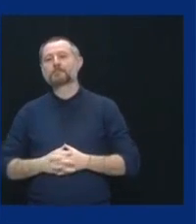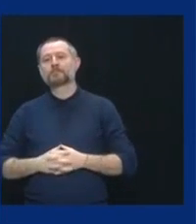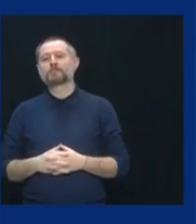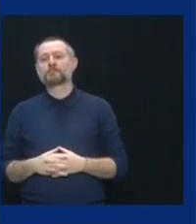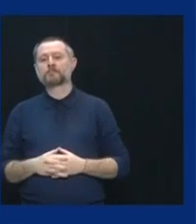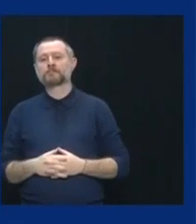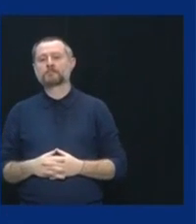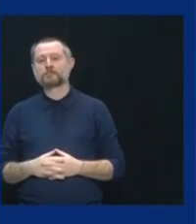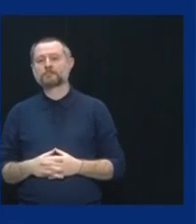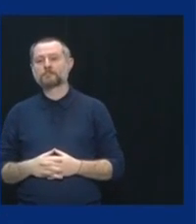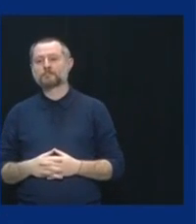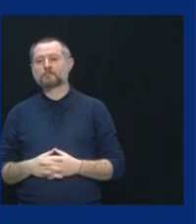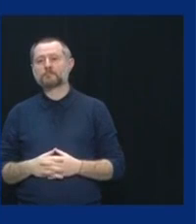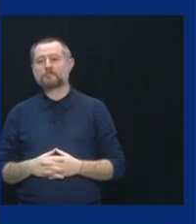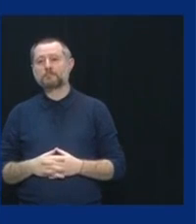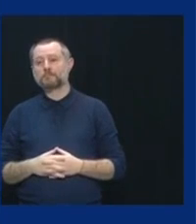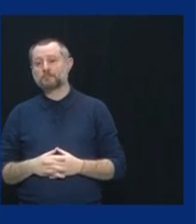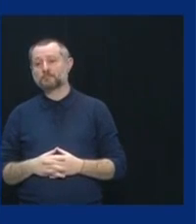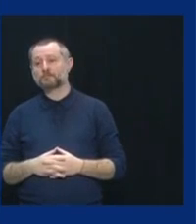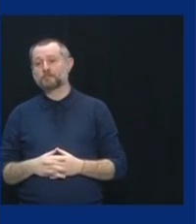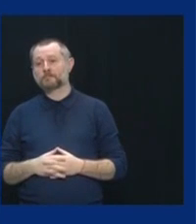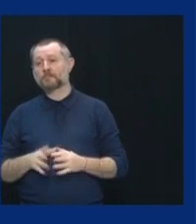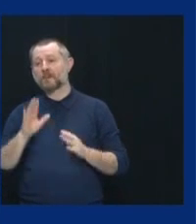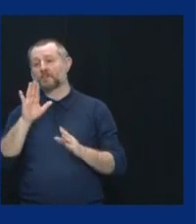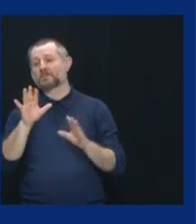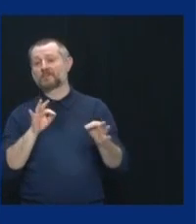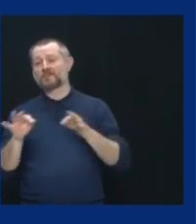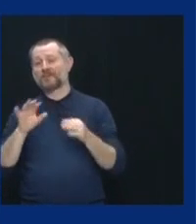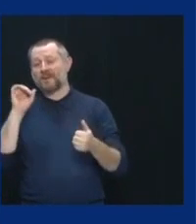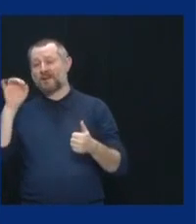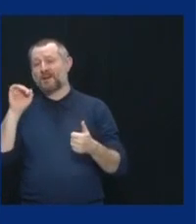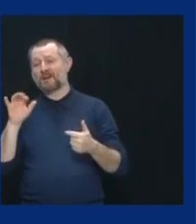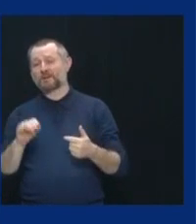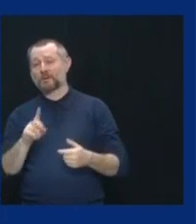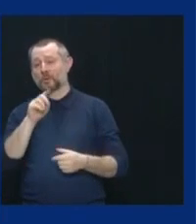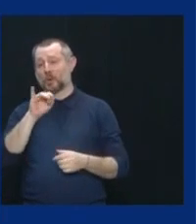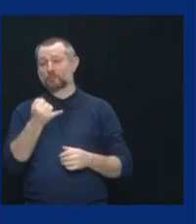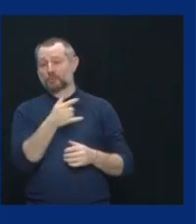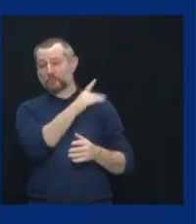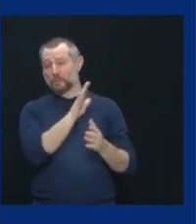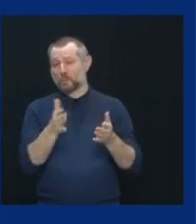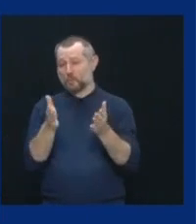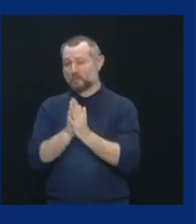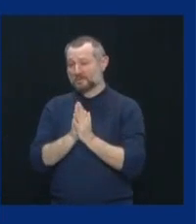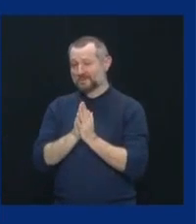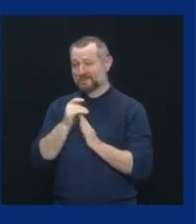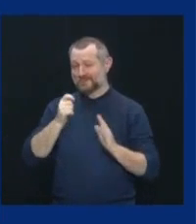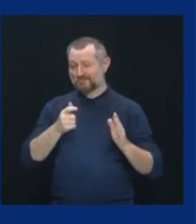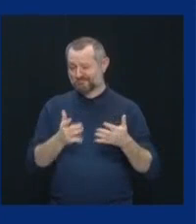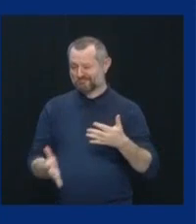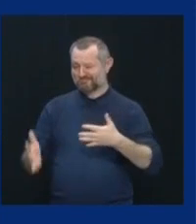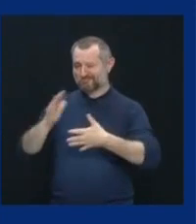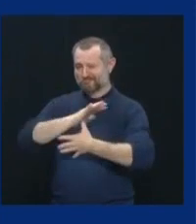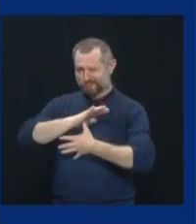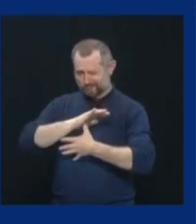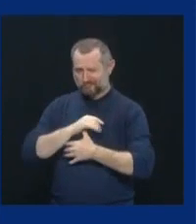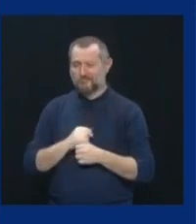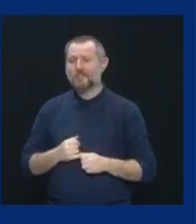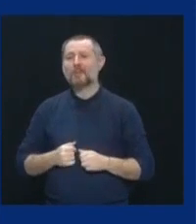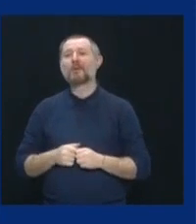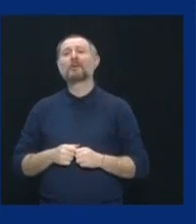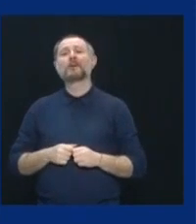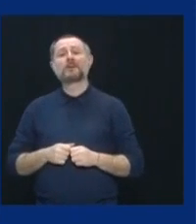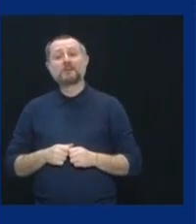Given that the explanation has been that there was the DOJ request that had to be handled first,